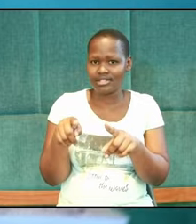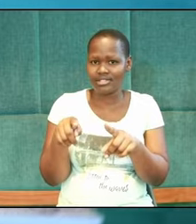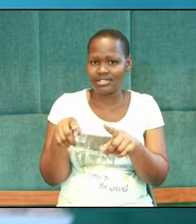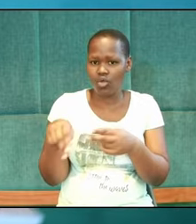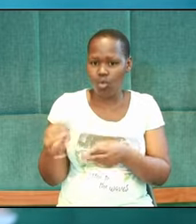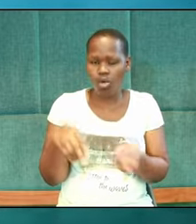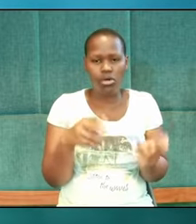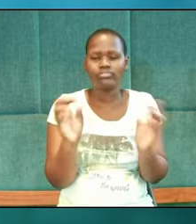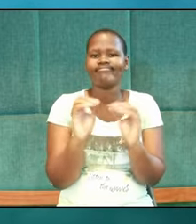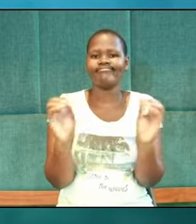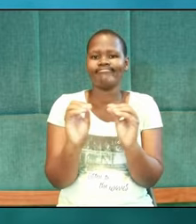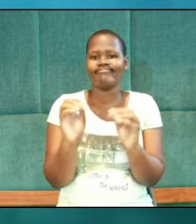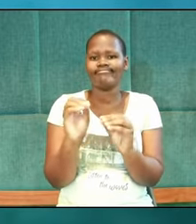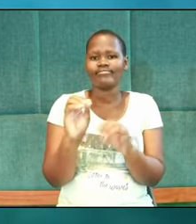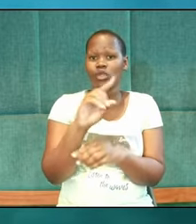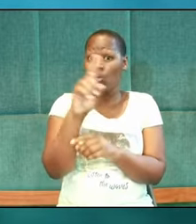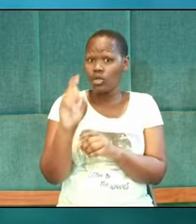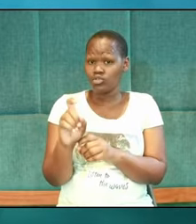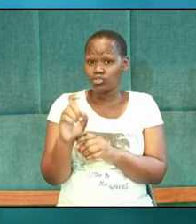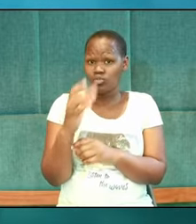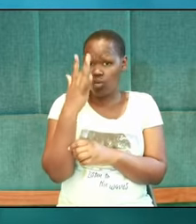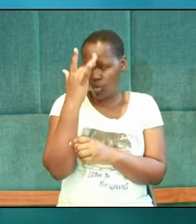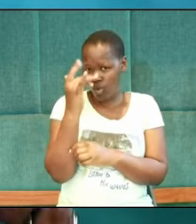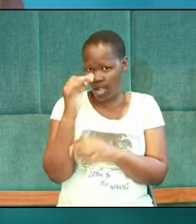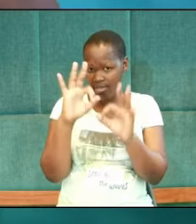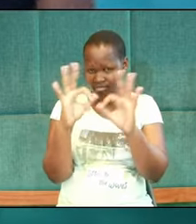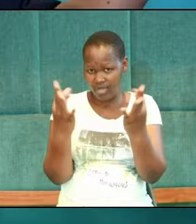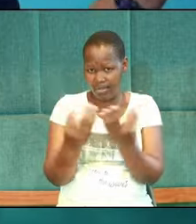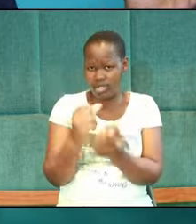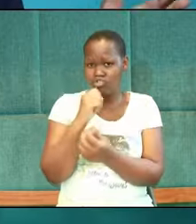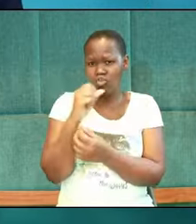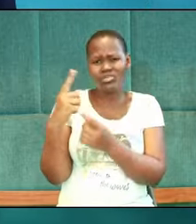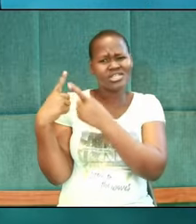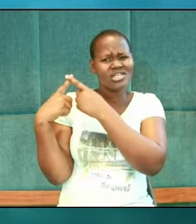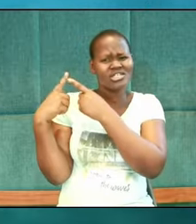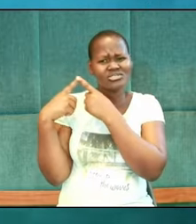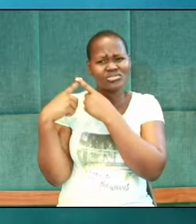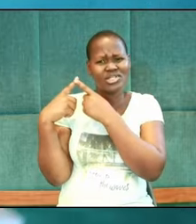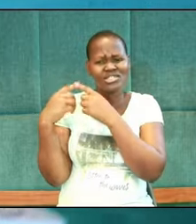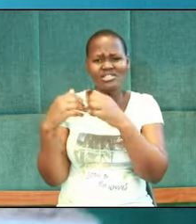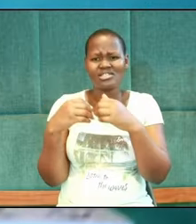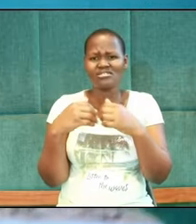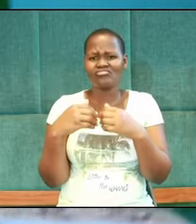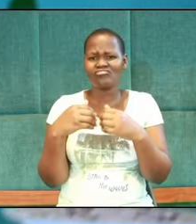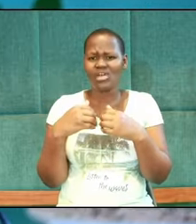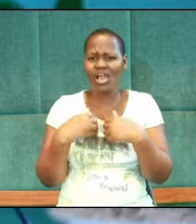why is your family not experiencing uncommon blessings,